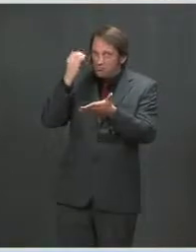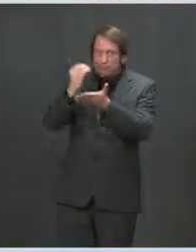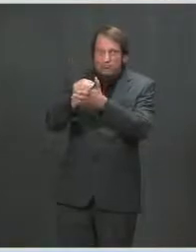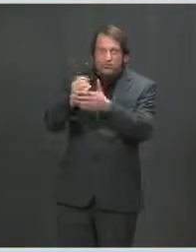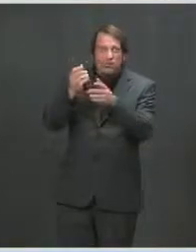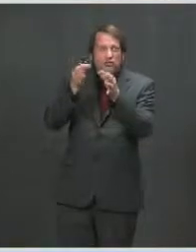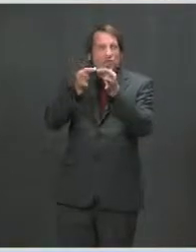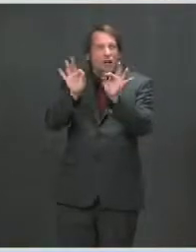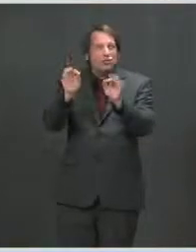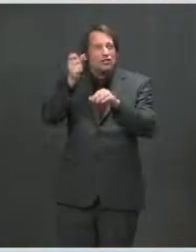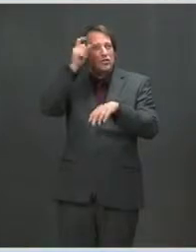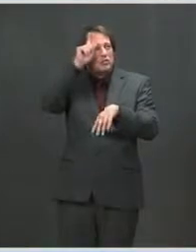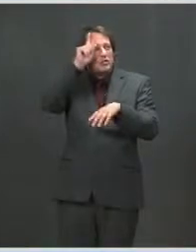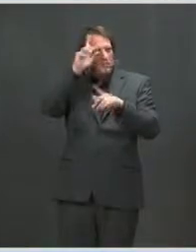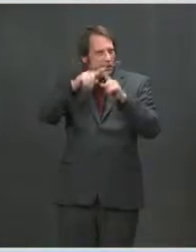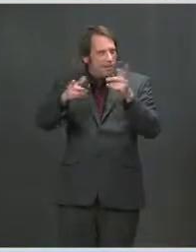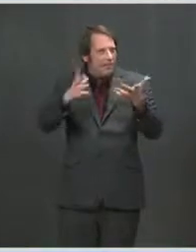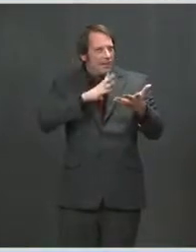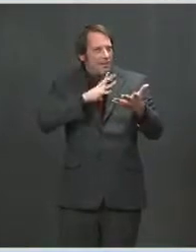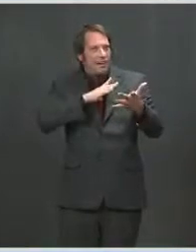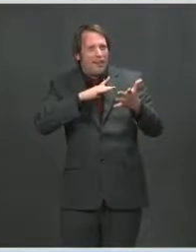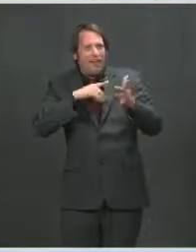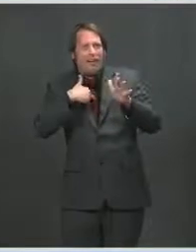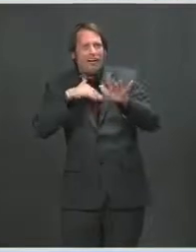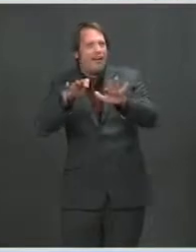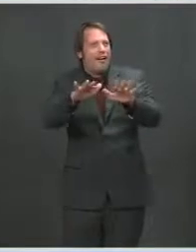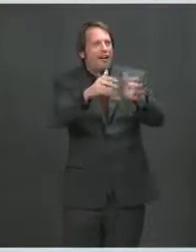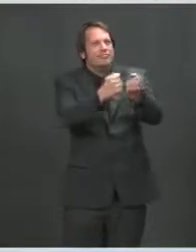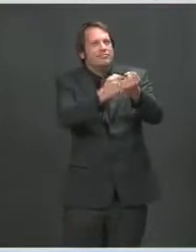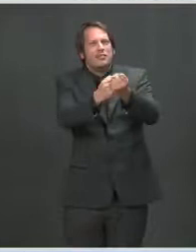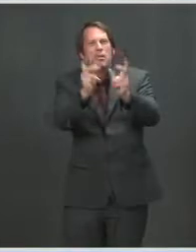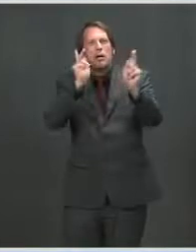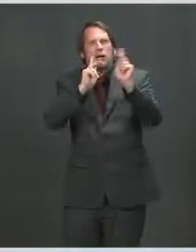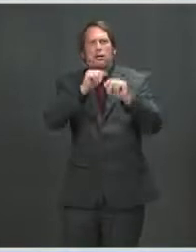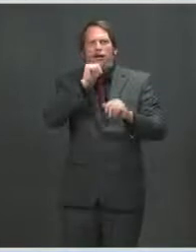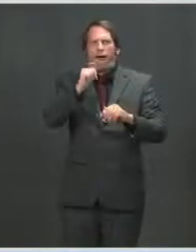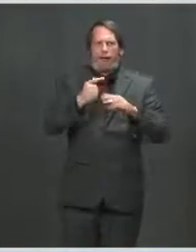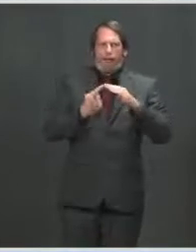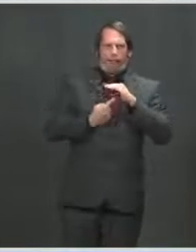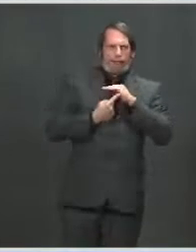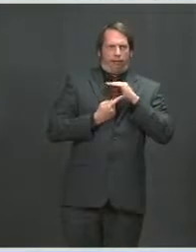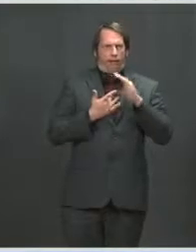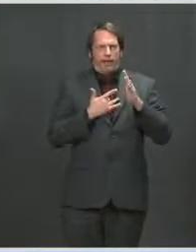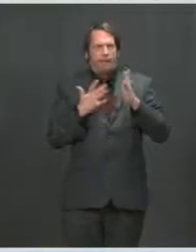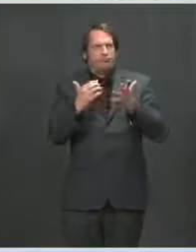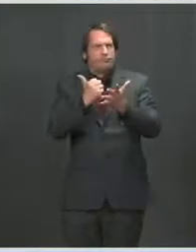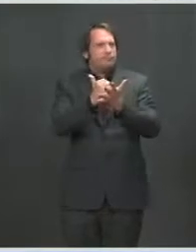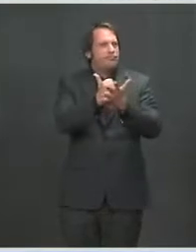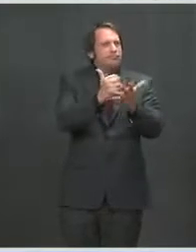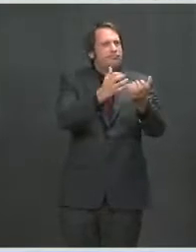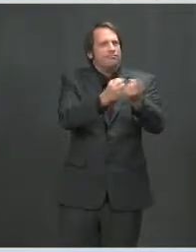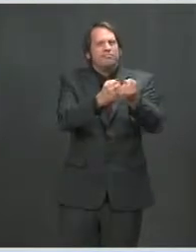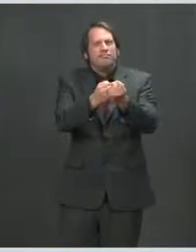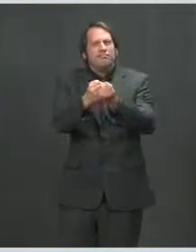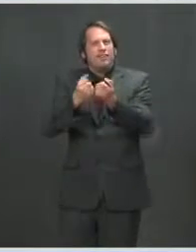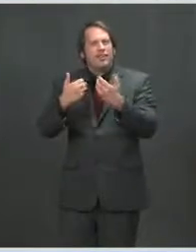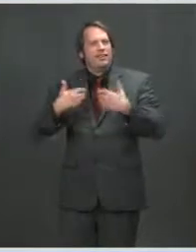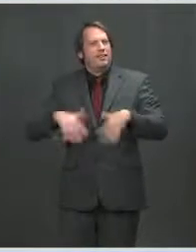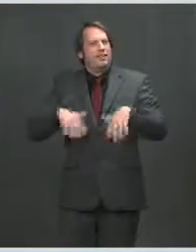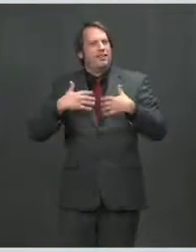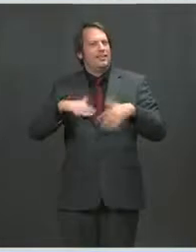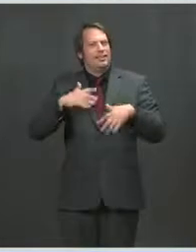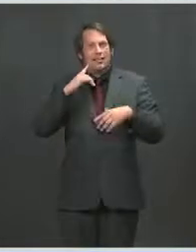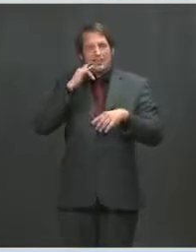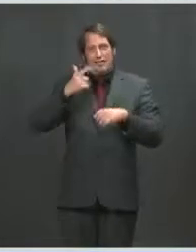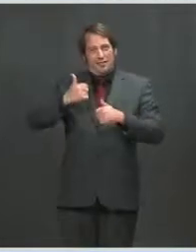help others feel less alone. It's that resilience and heart that makes military kids like you